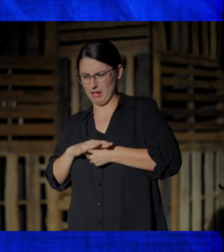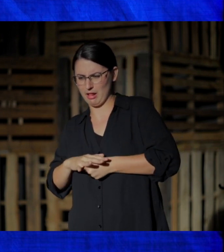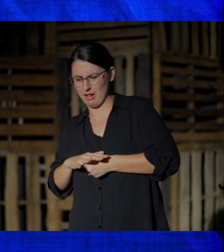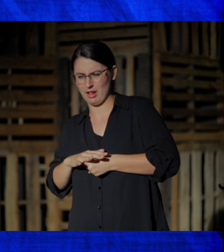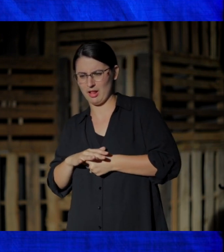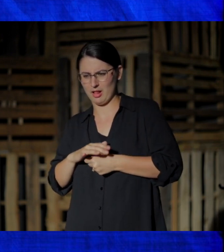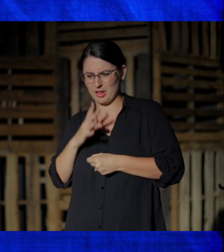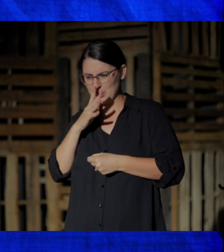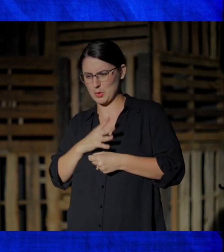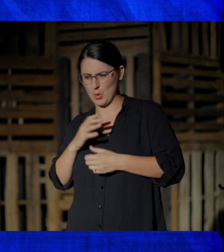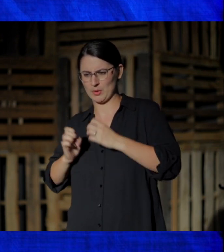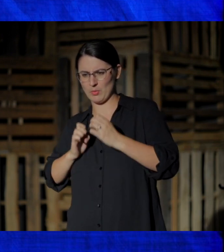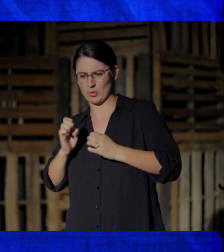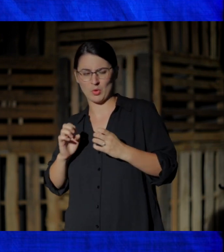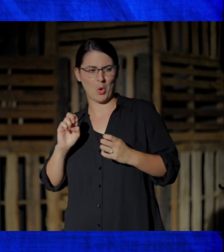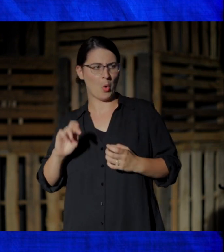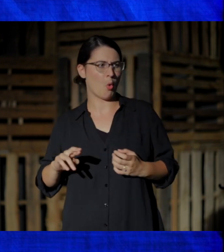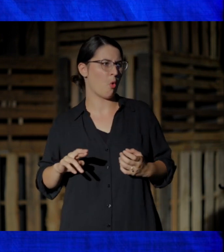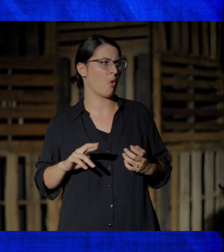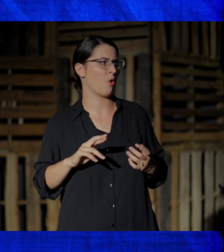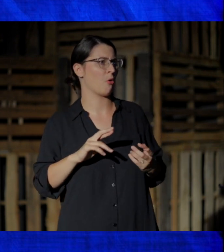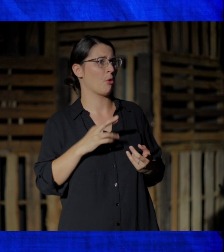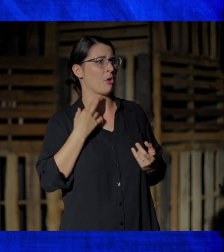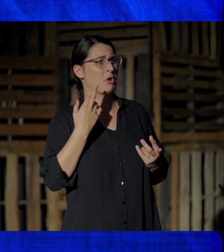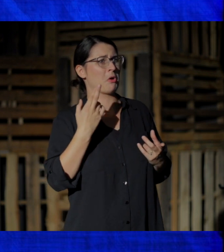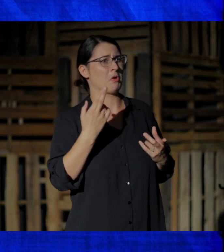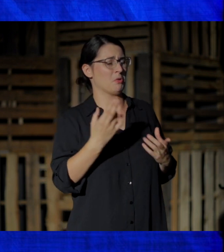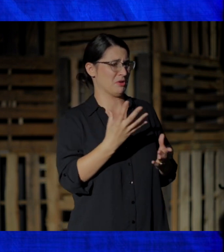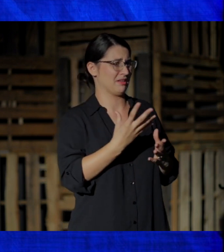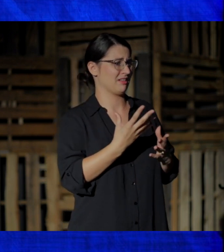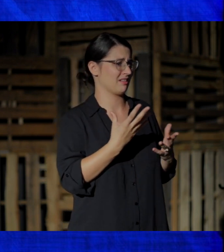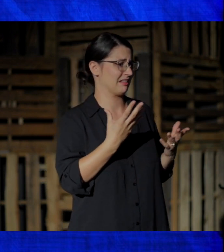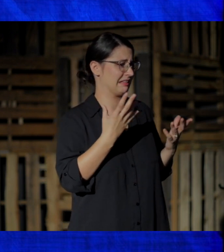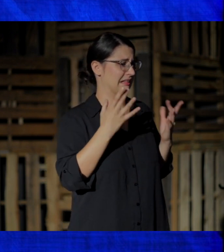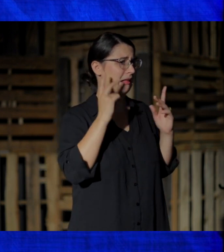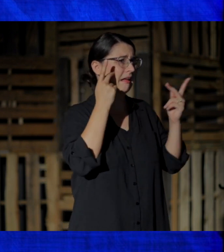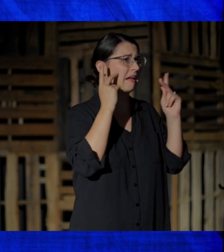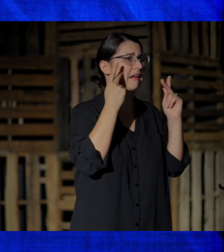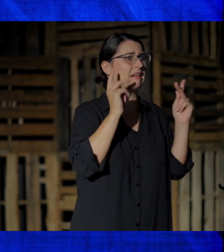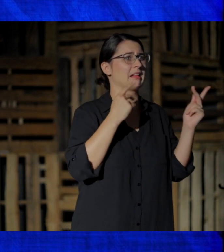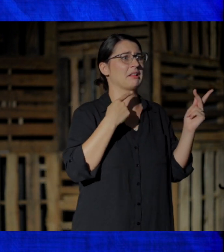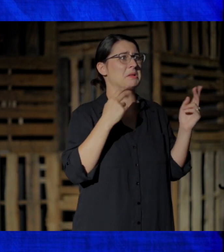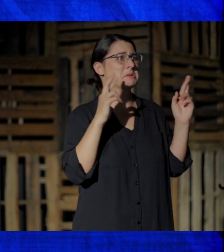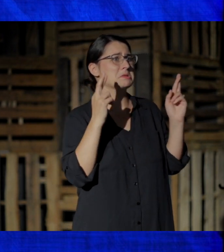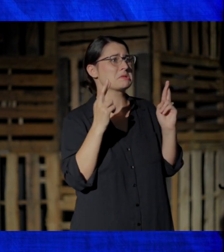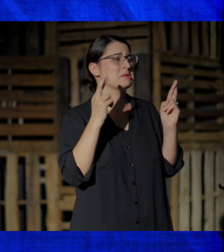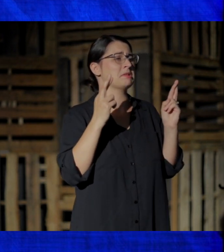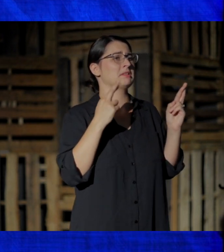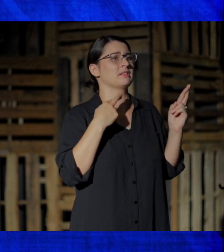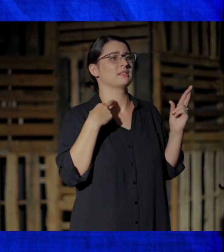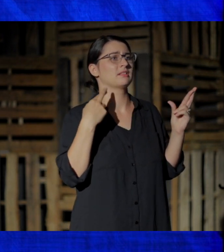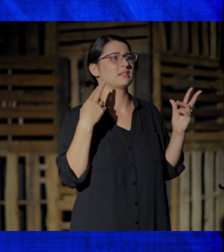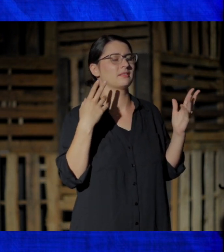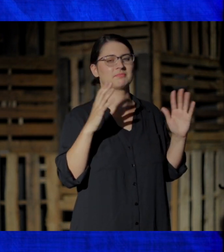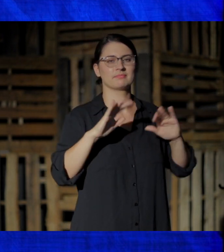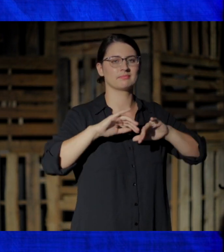and hope it works out like you hope the lottery, you know, you're going to win the lottery. We have an ascended